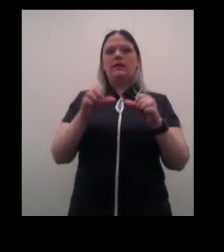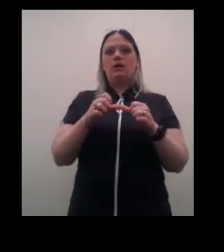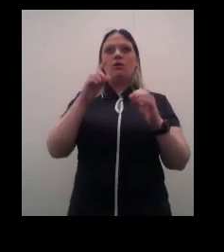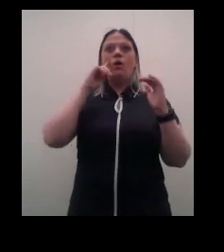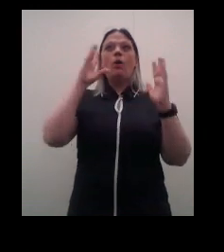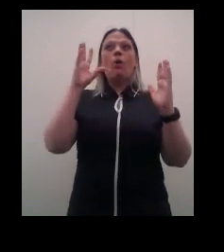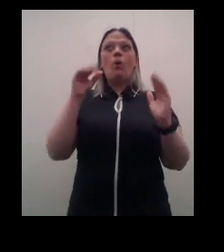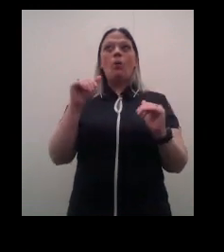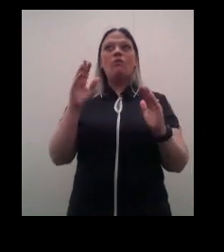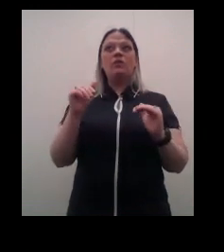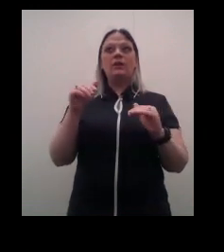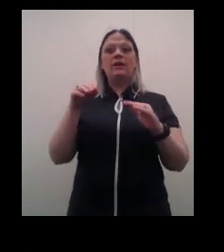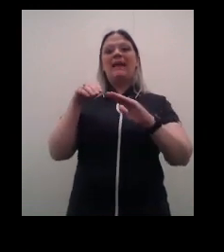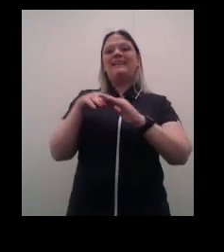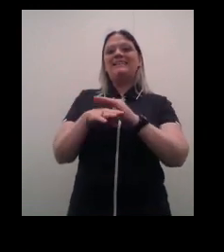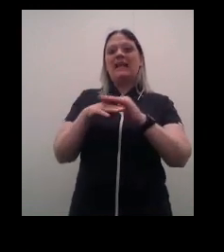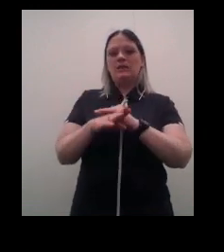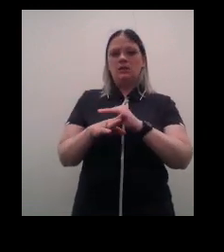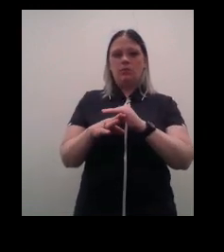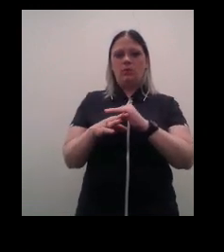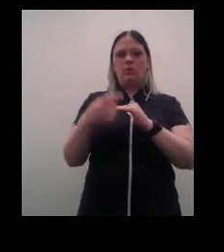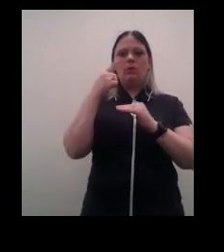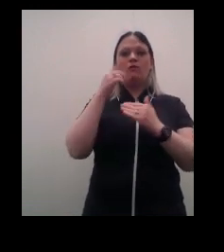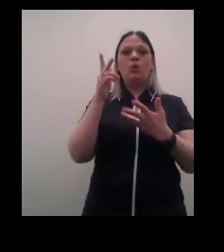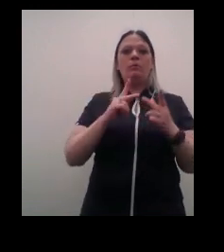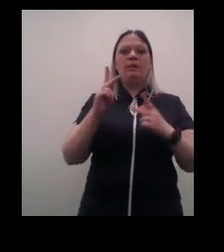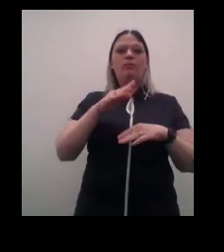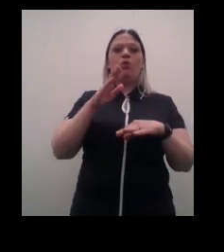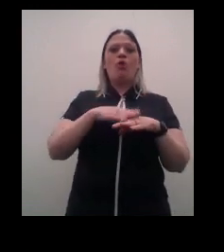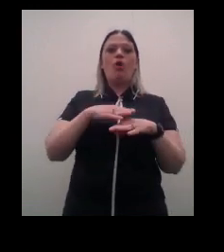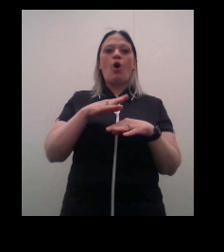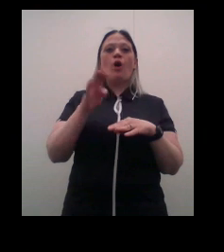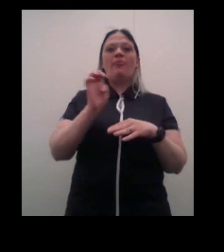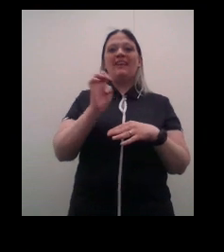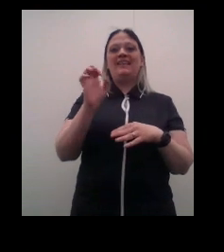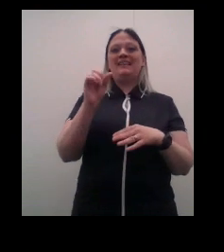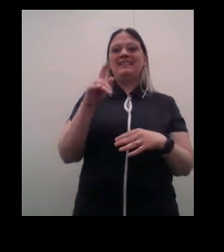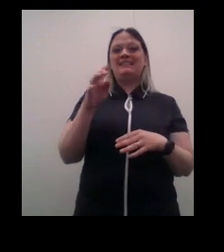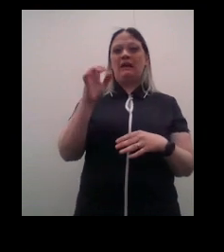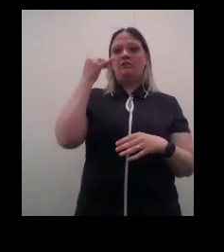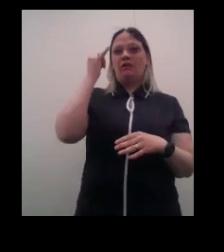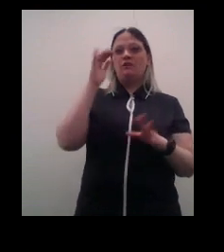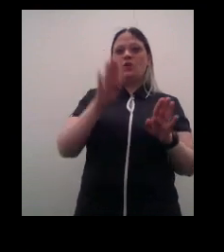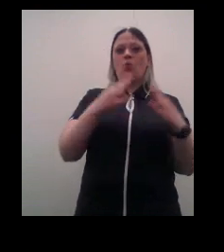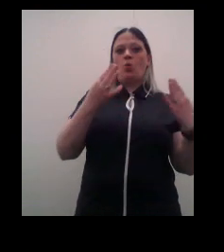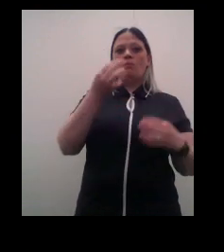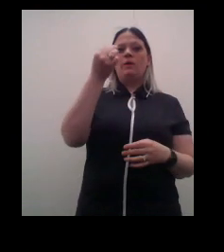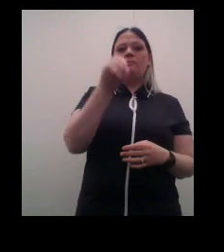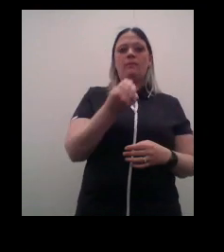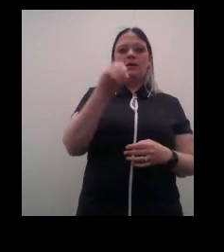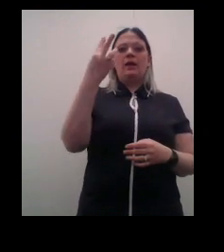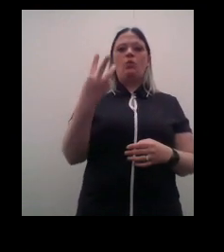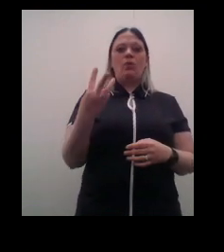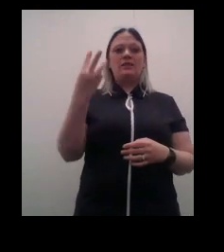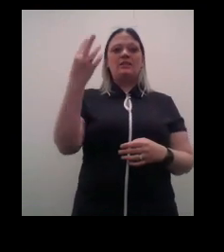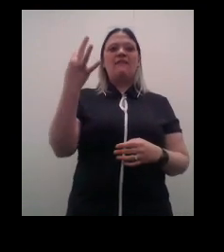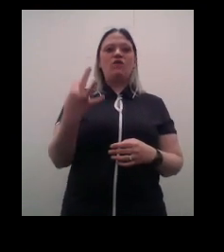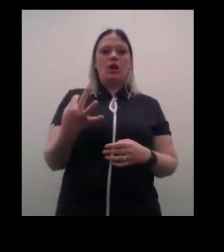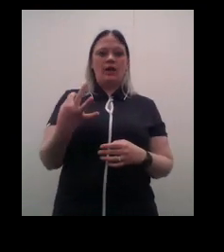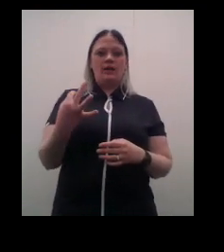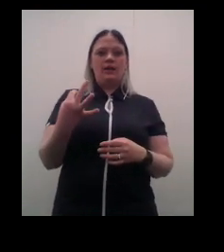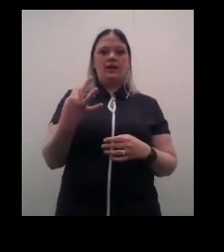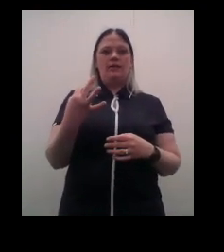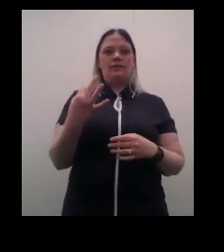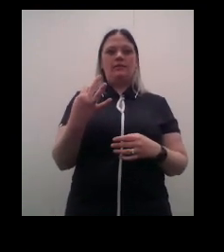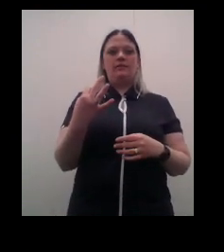hopefully accessible for people on the east side, and they are open on Monday, Wednesdays, and Fridays, and that is also by